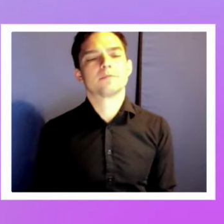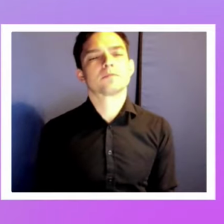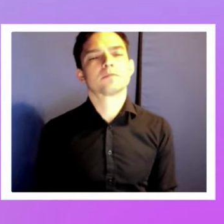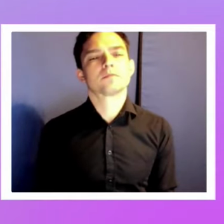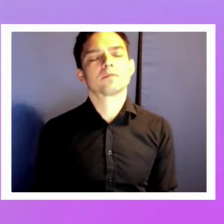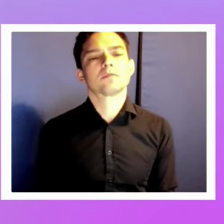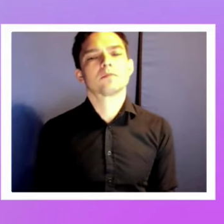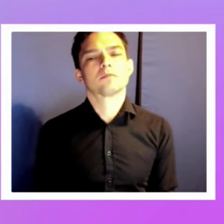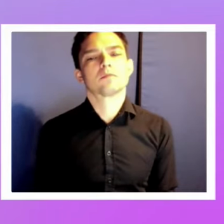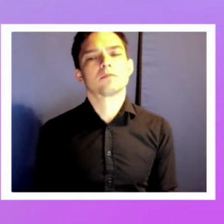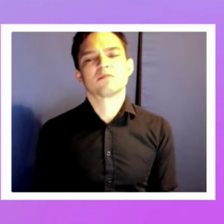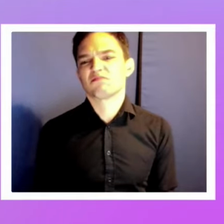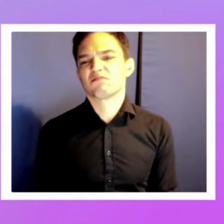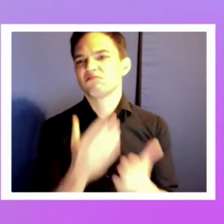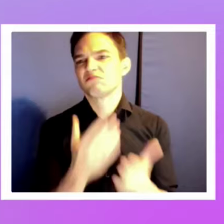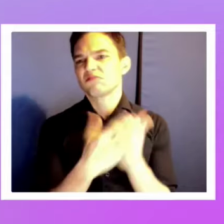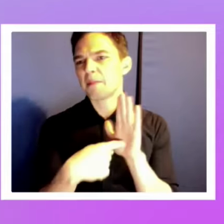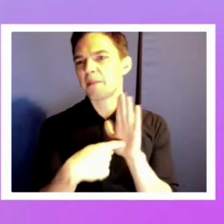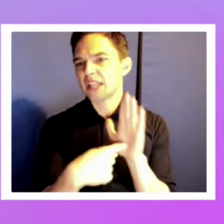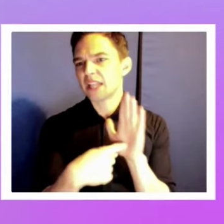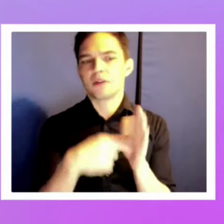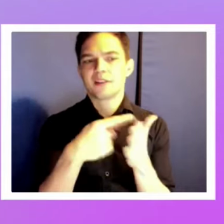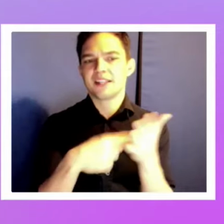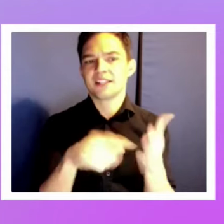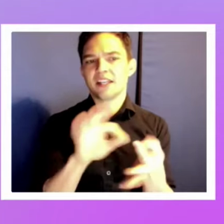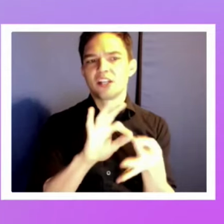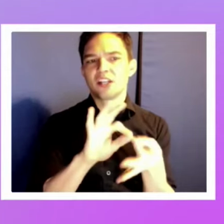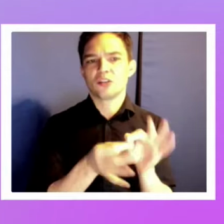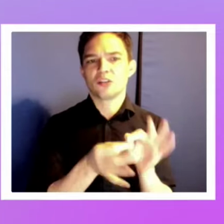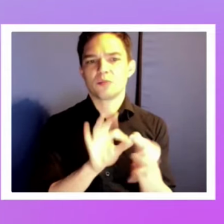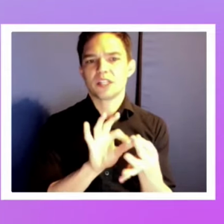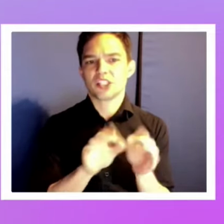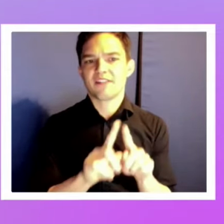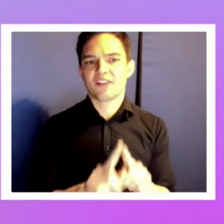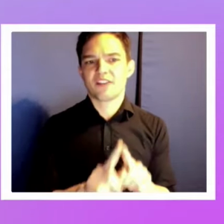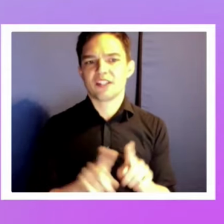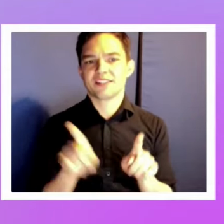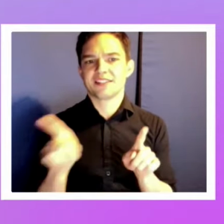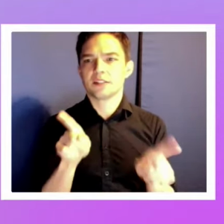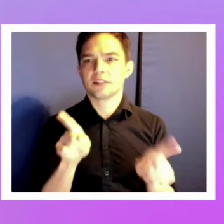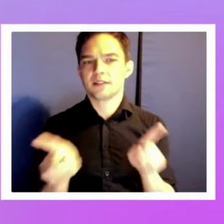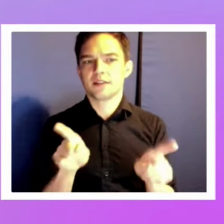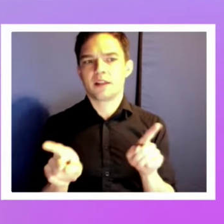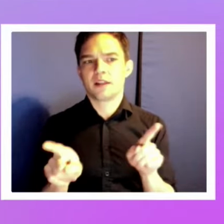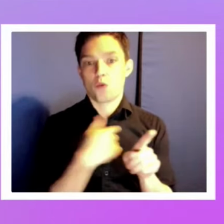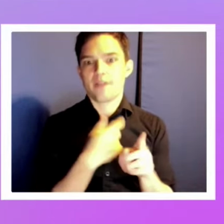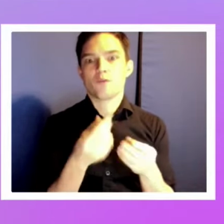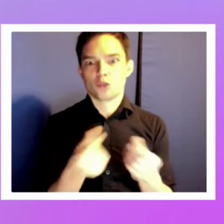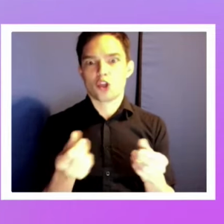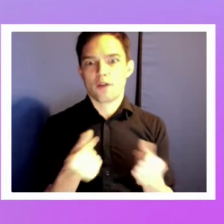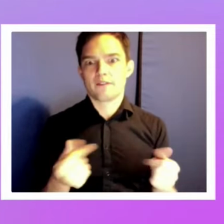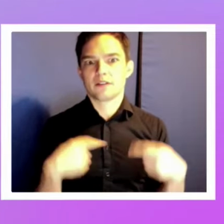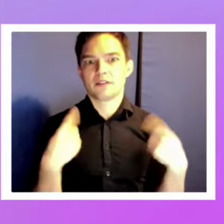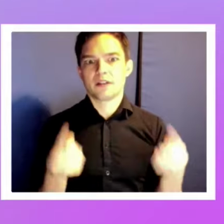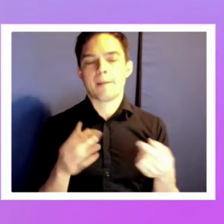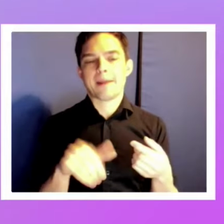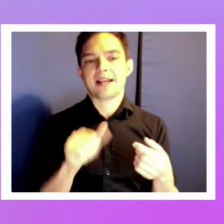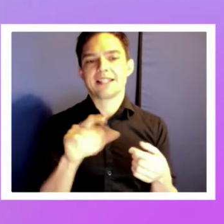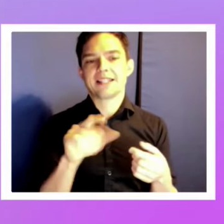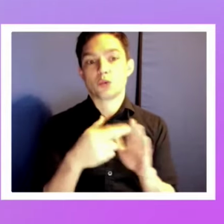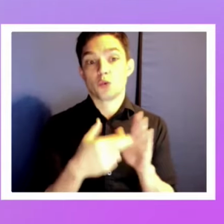And just to give some examples of what those interpretation differences are that we've resolved by these ACT